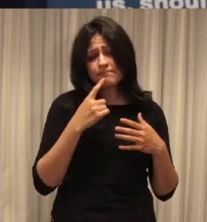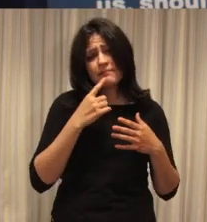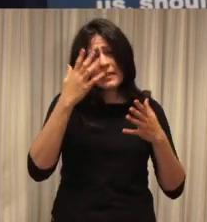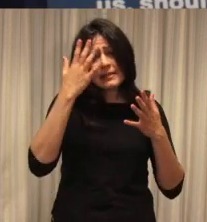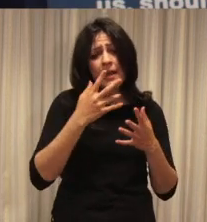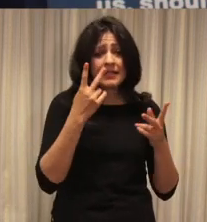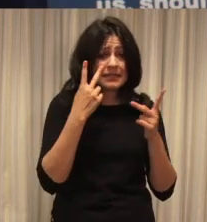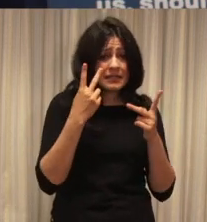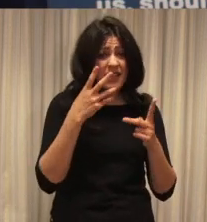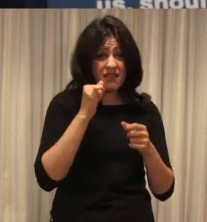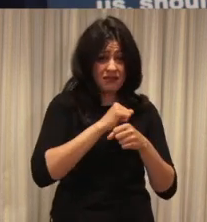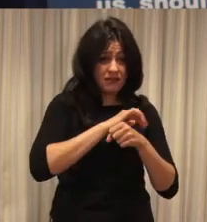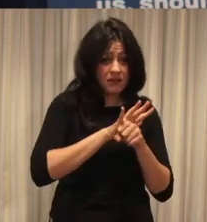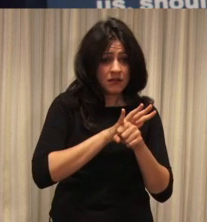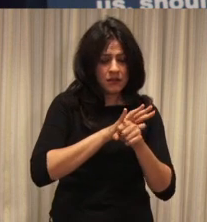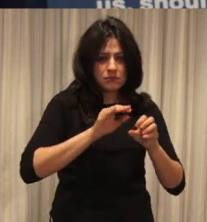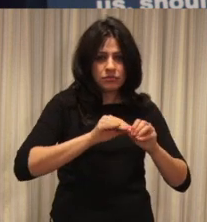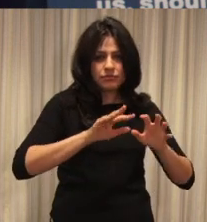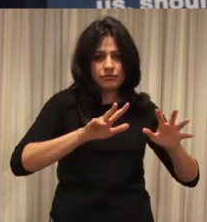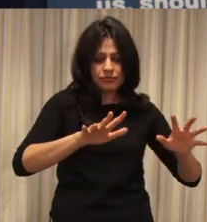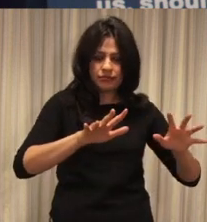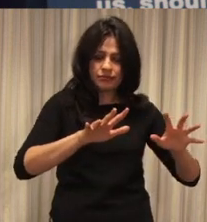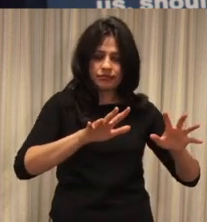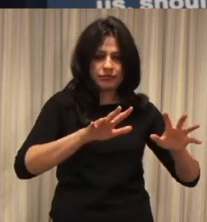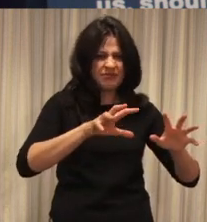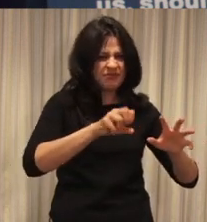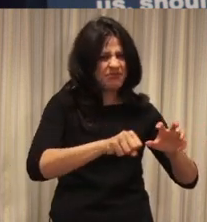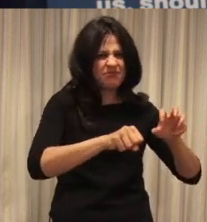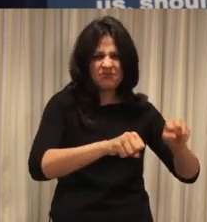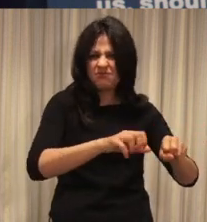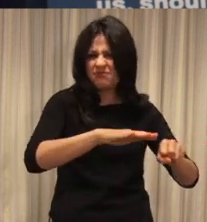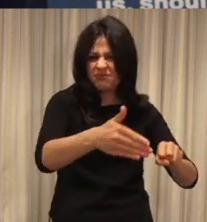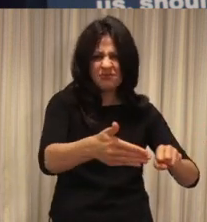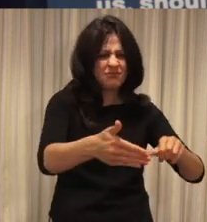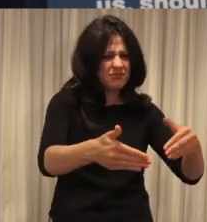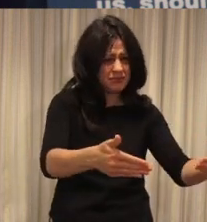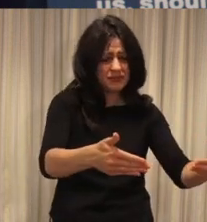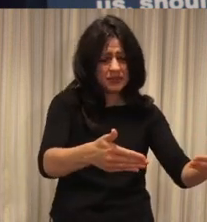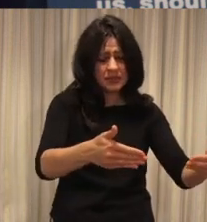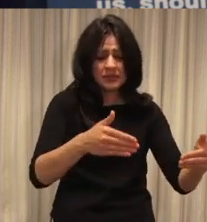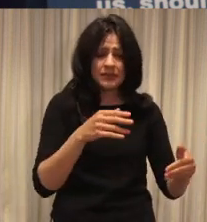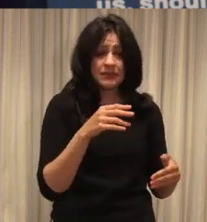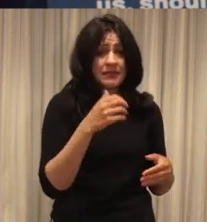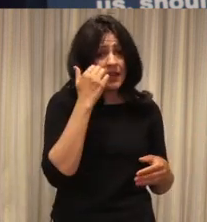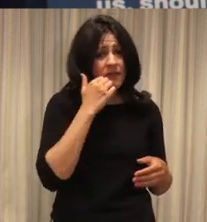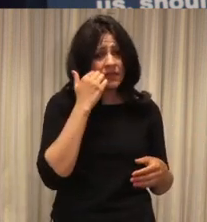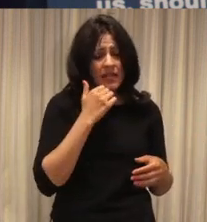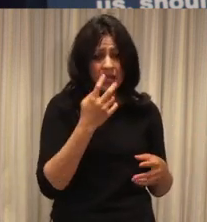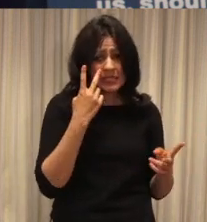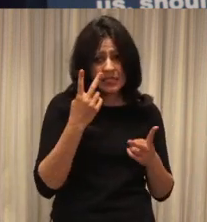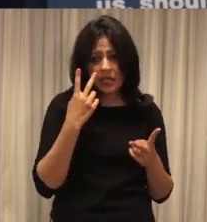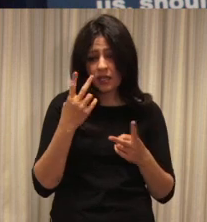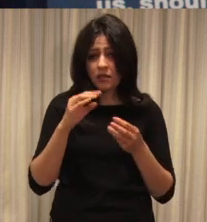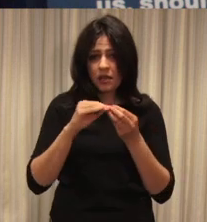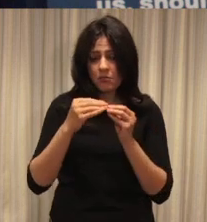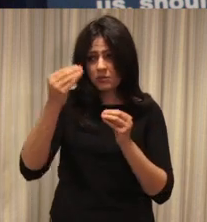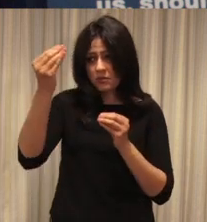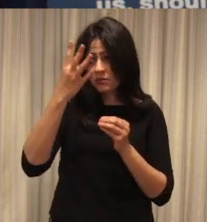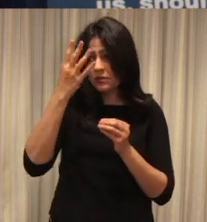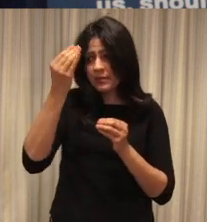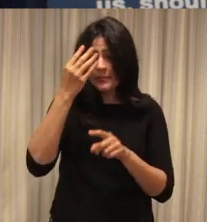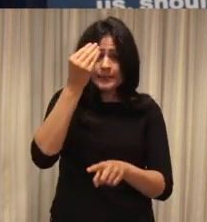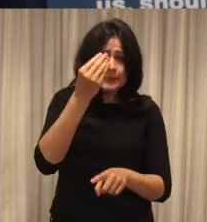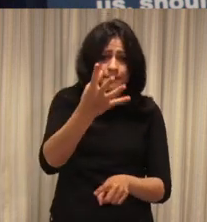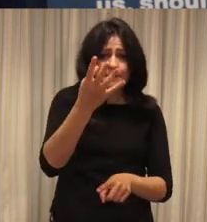the virus take its toll, and it's hard every day or every other day to continue to have to share